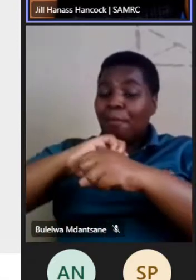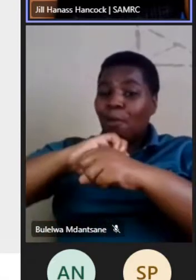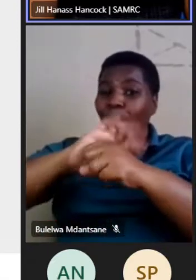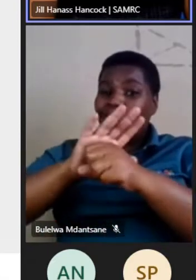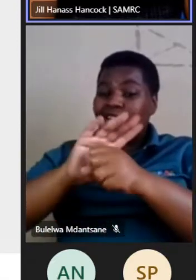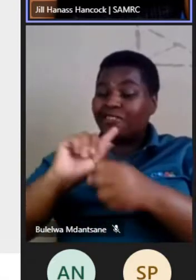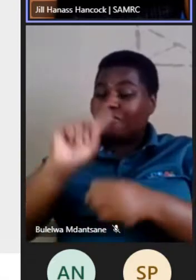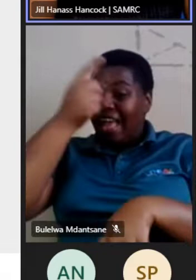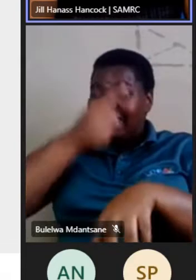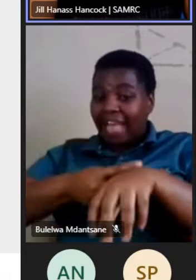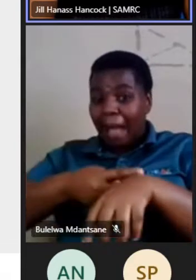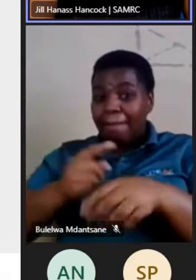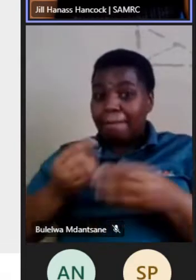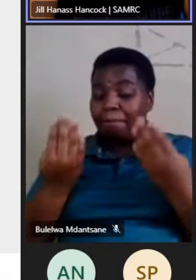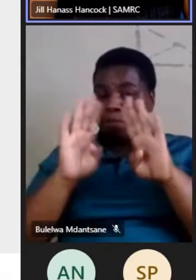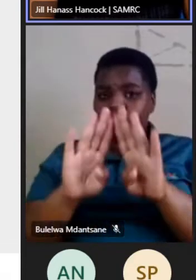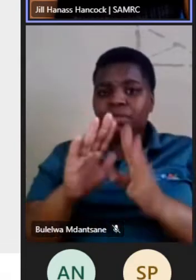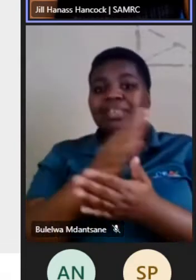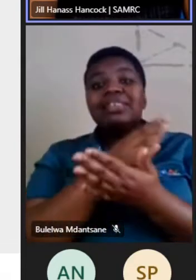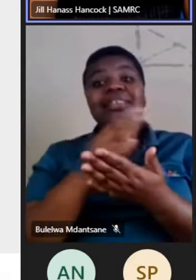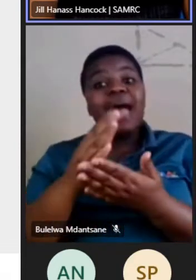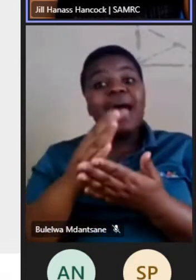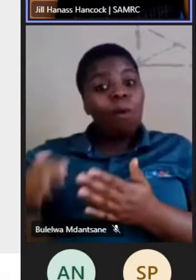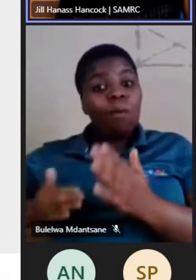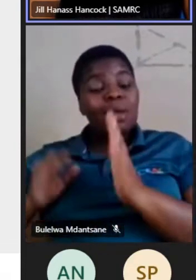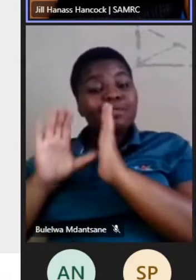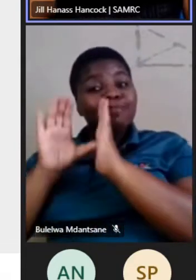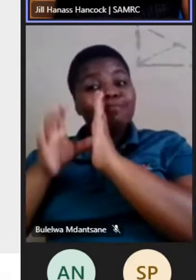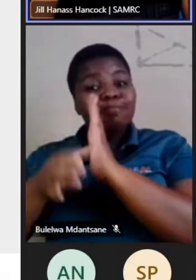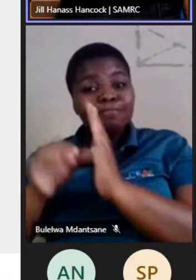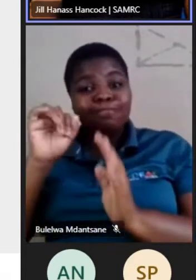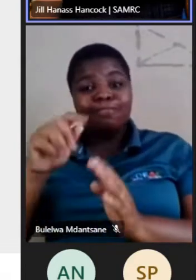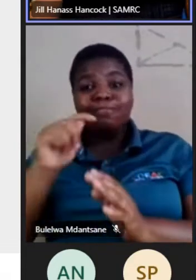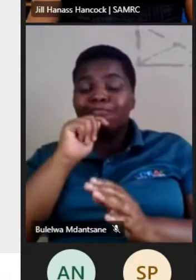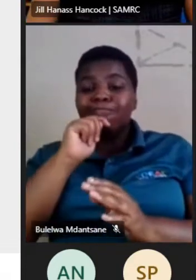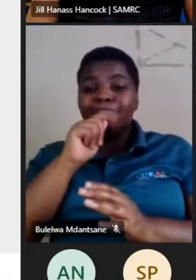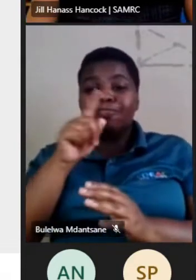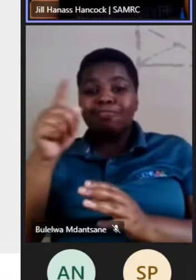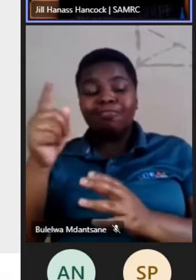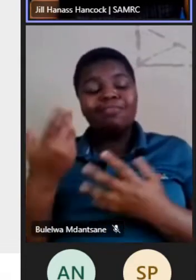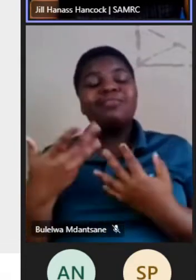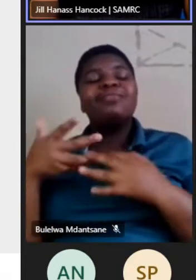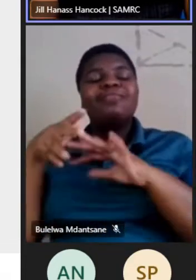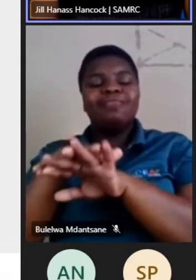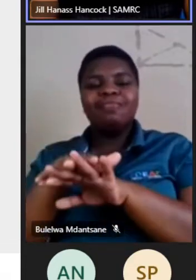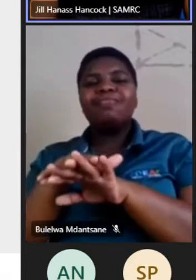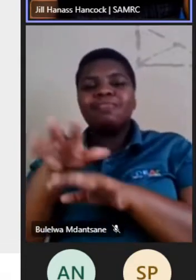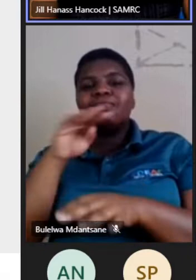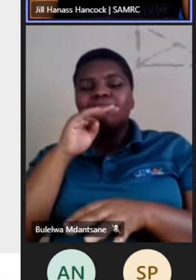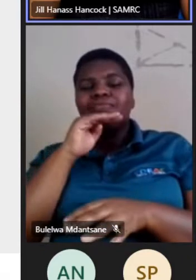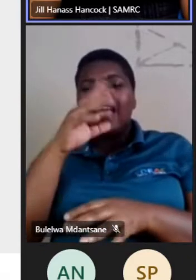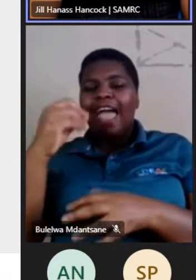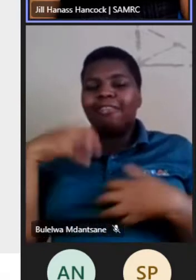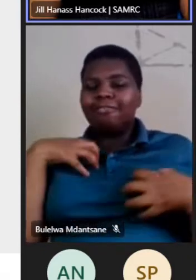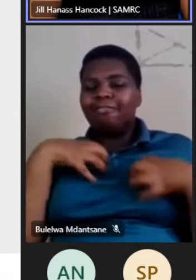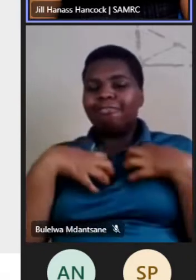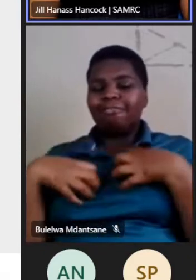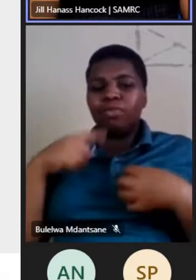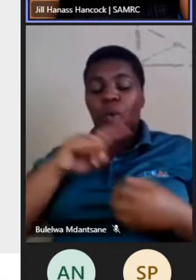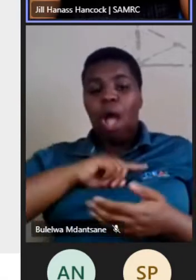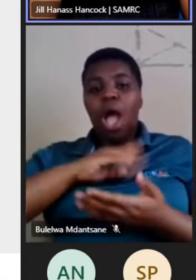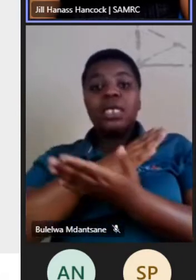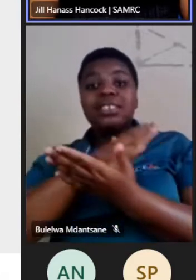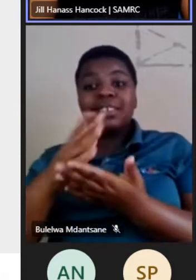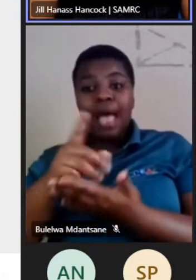woman without disabilities, we got quite a very mixed bag of pictures. So we got some that expressed that